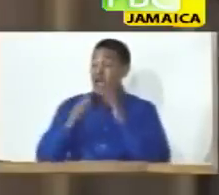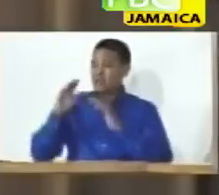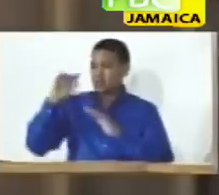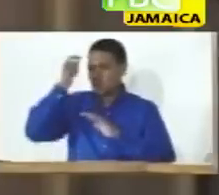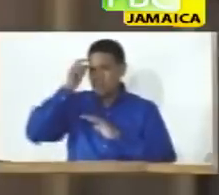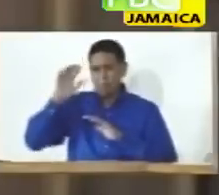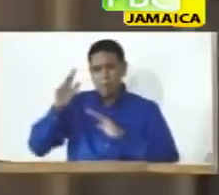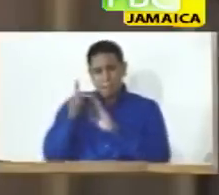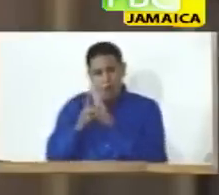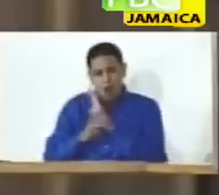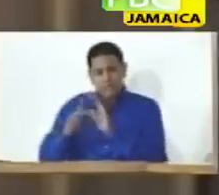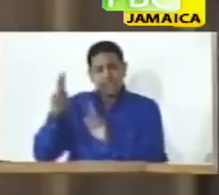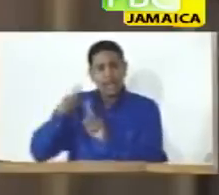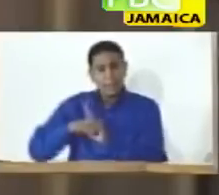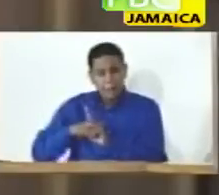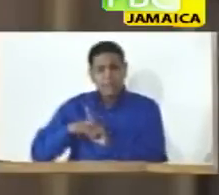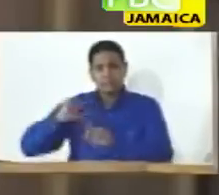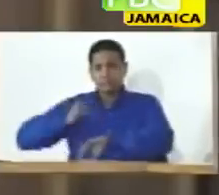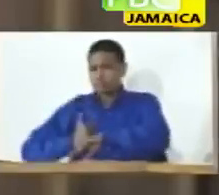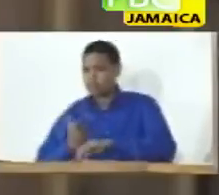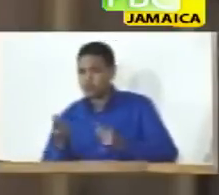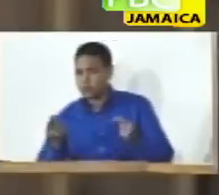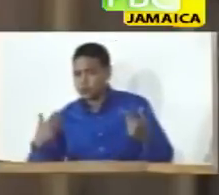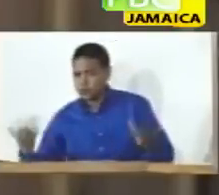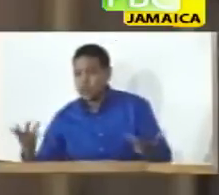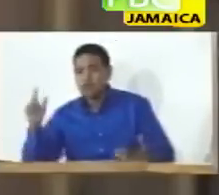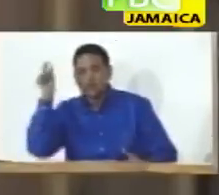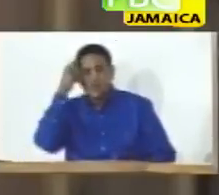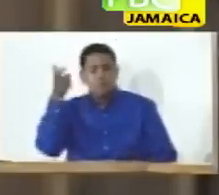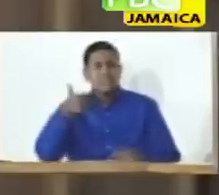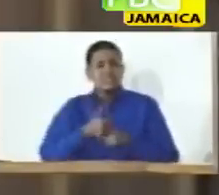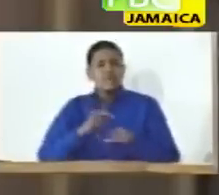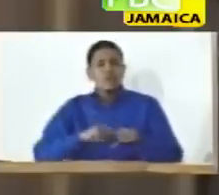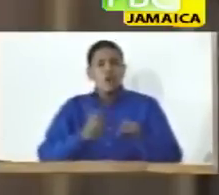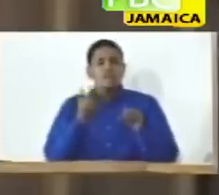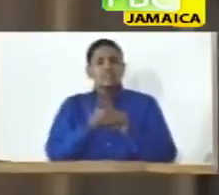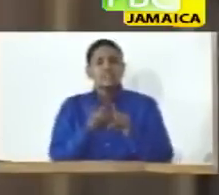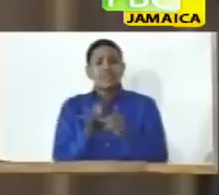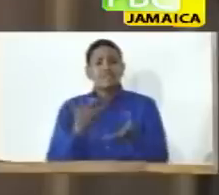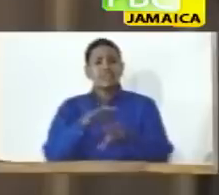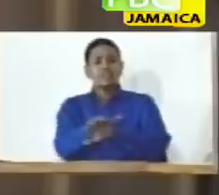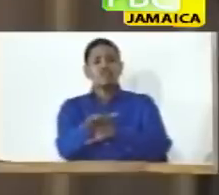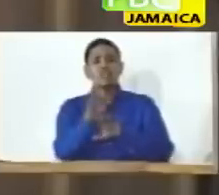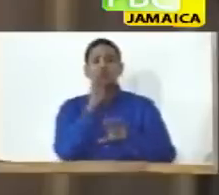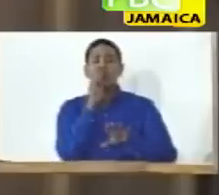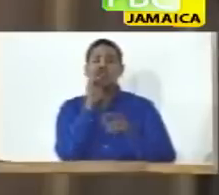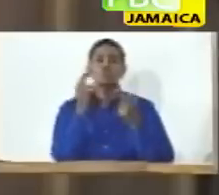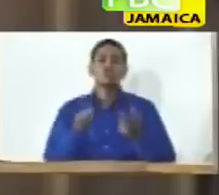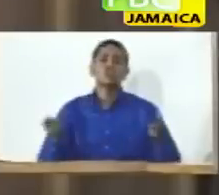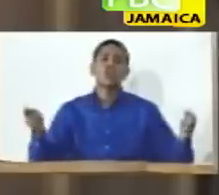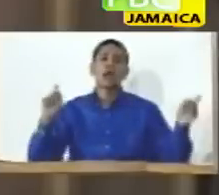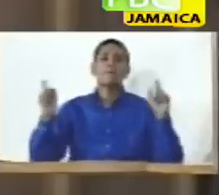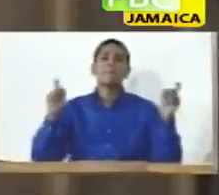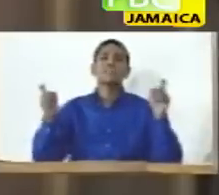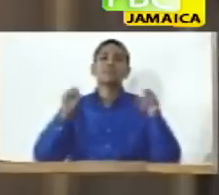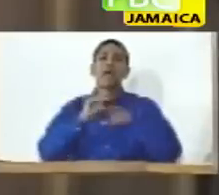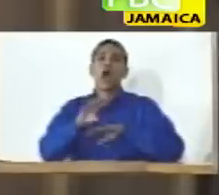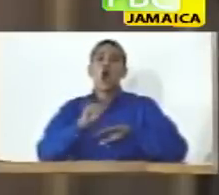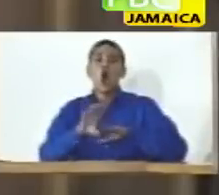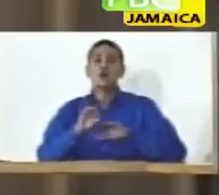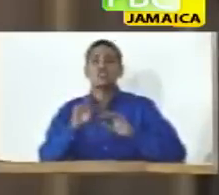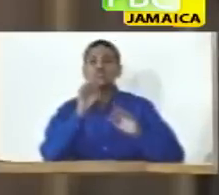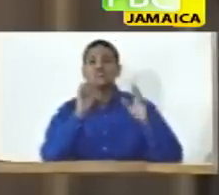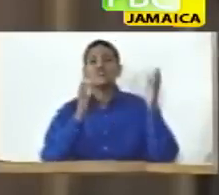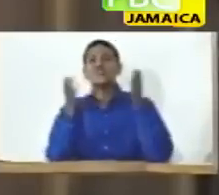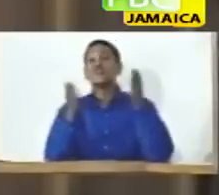the policy implementation, the government convened the Integrated Water Resources Management Council to